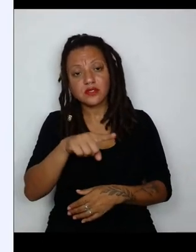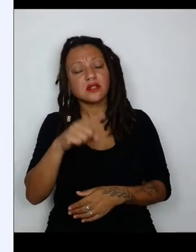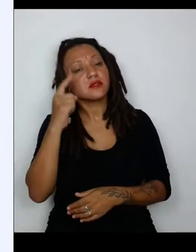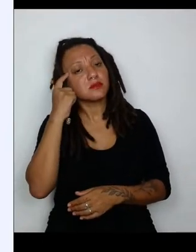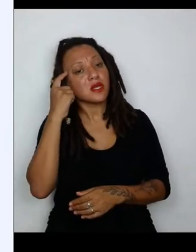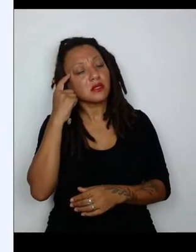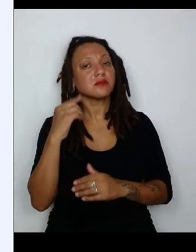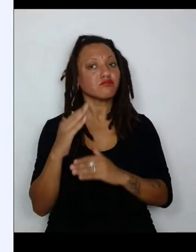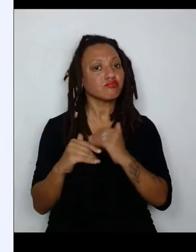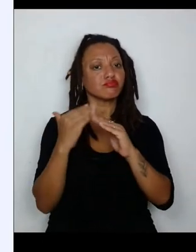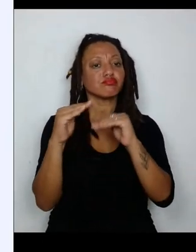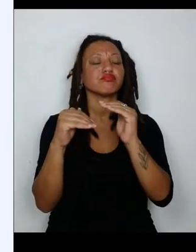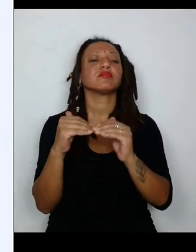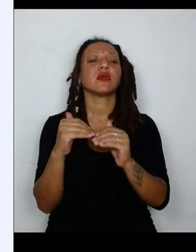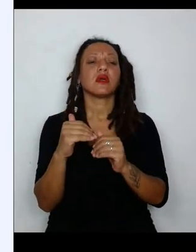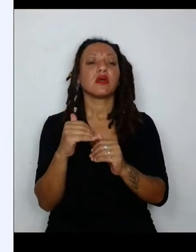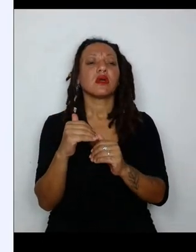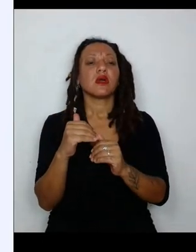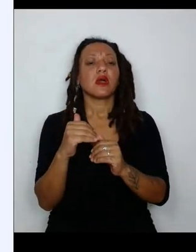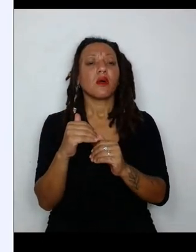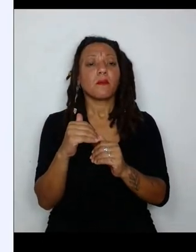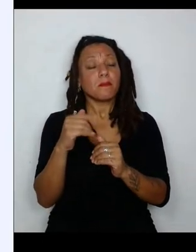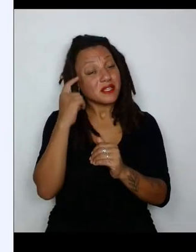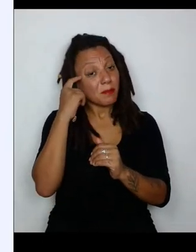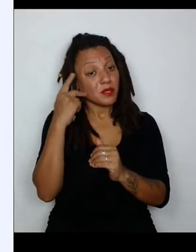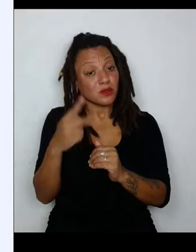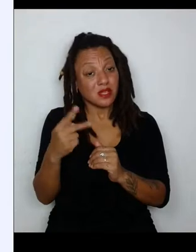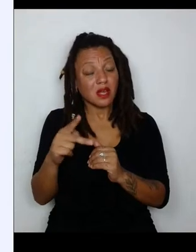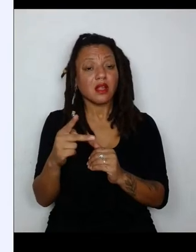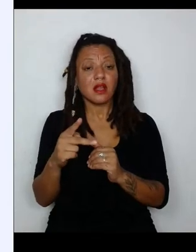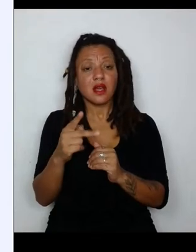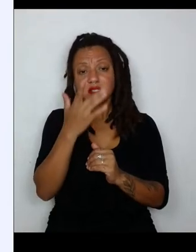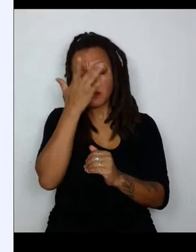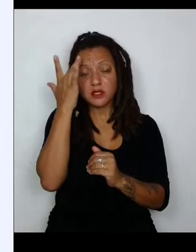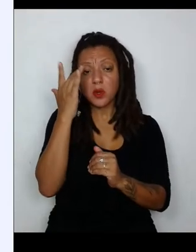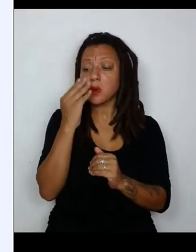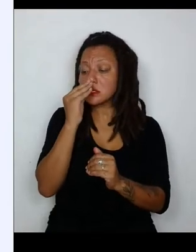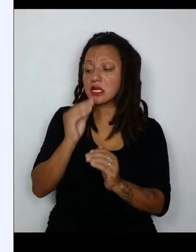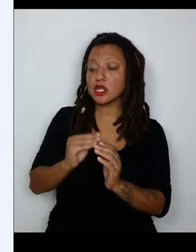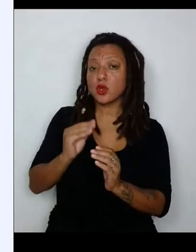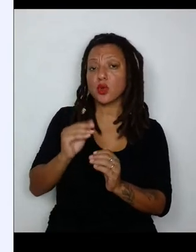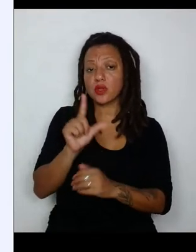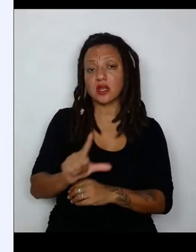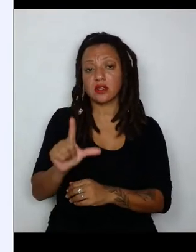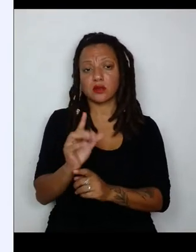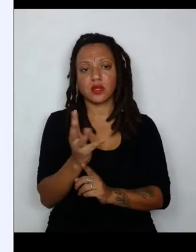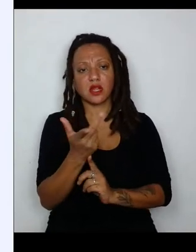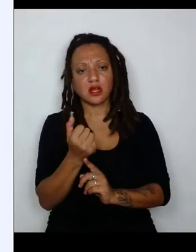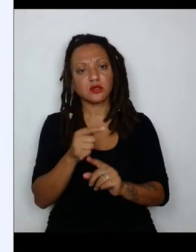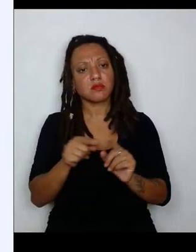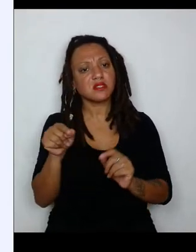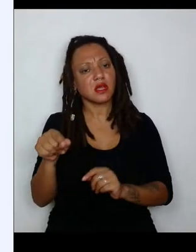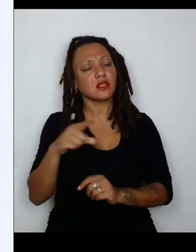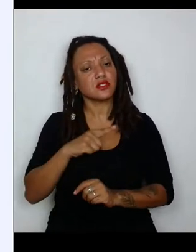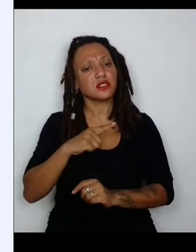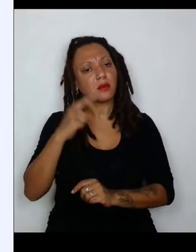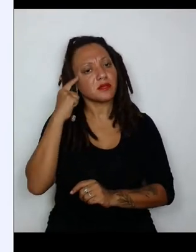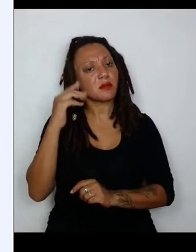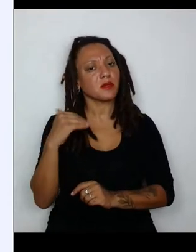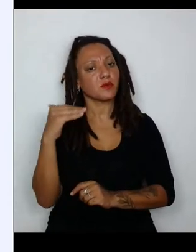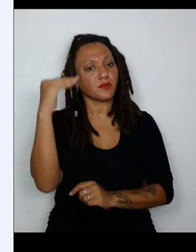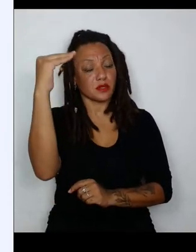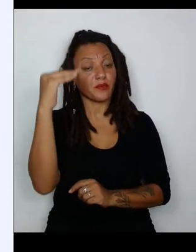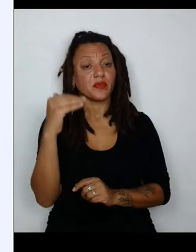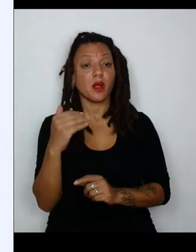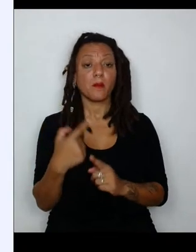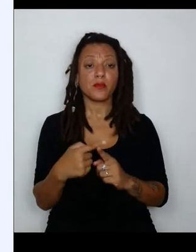ignored in the art historical literature and why they continue to be ignored by his critics today as late 20th